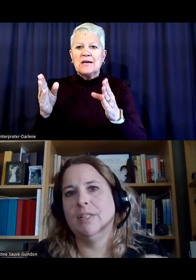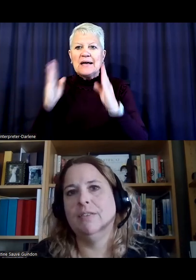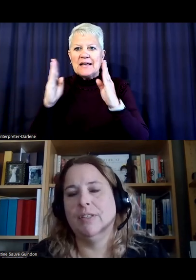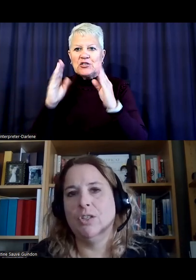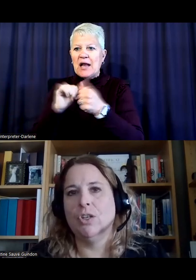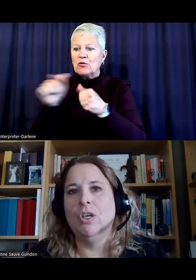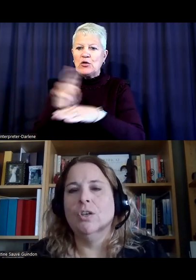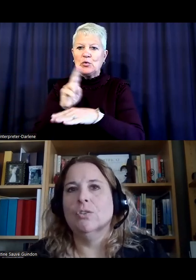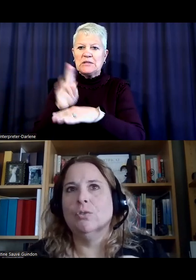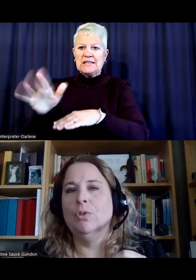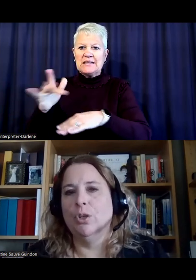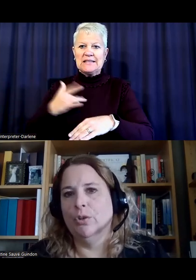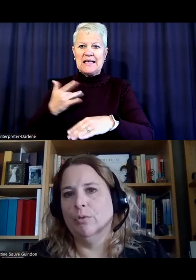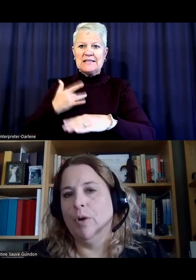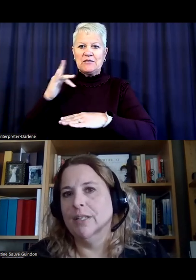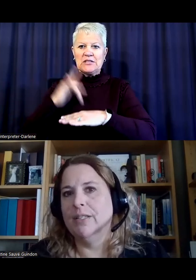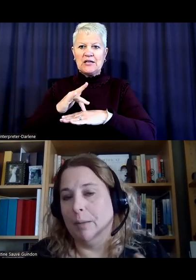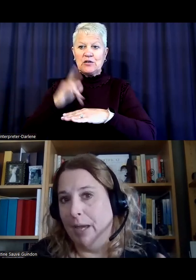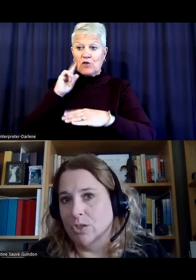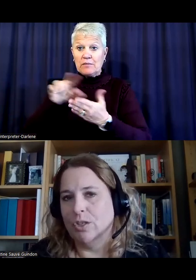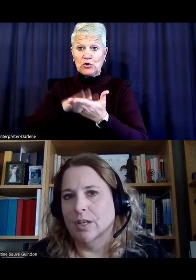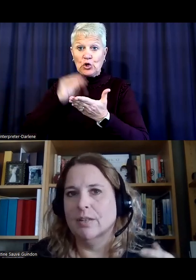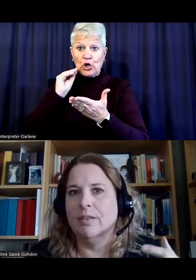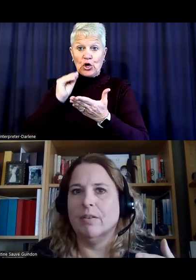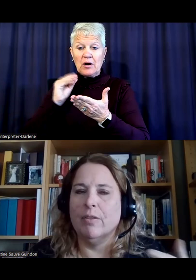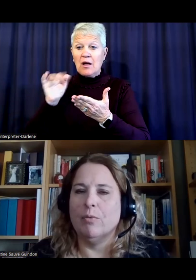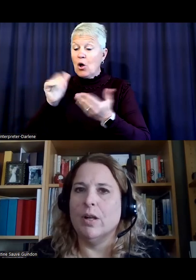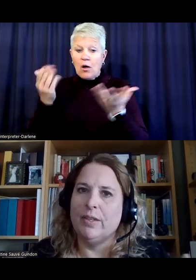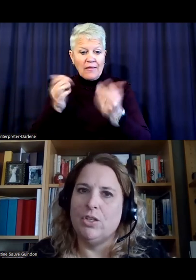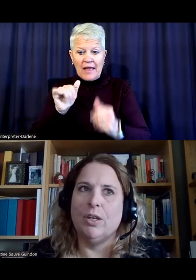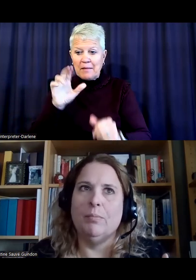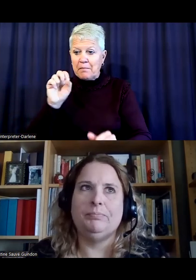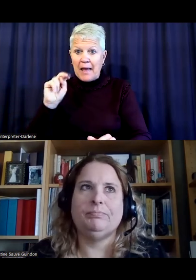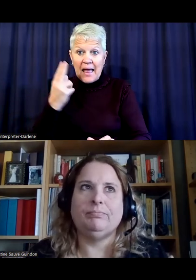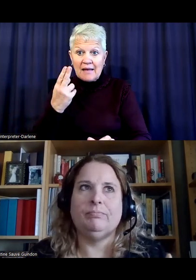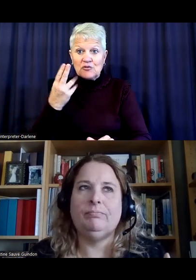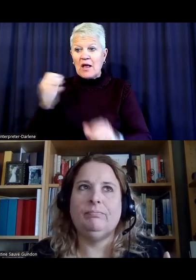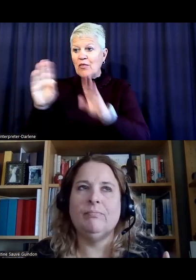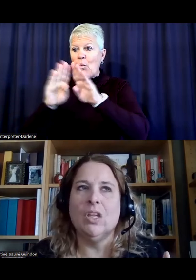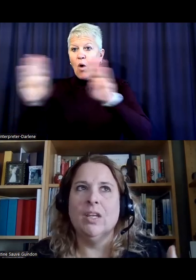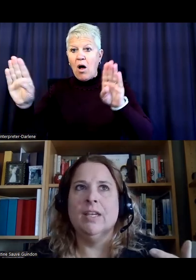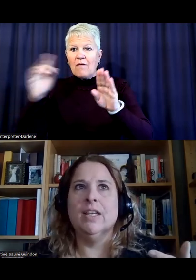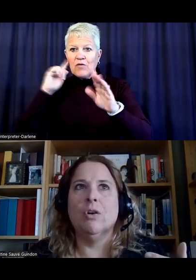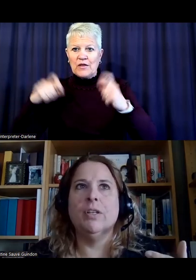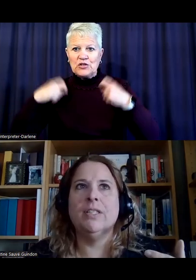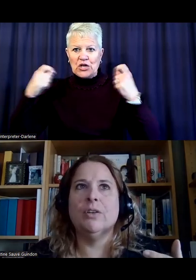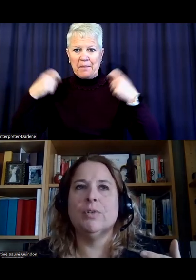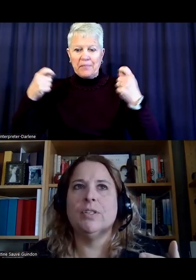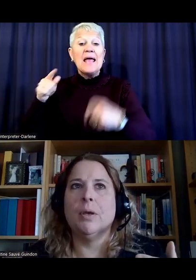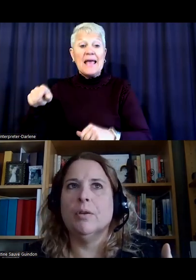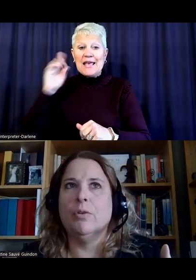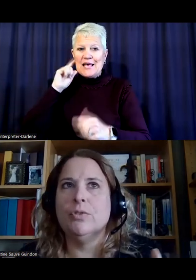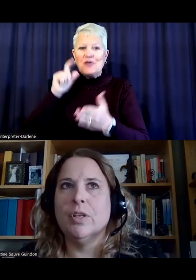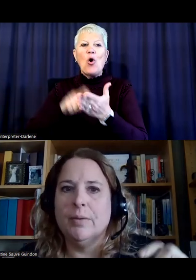using the sense of touch to learn what is a bench in the on the wall in the gym. He noticed there